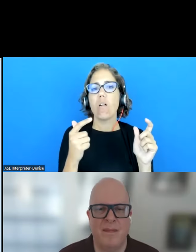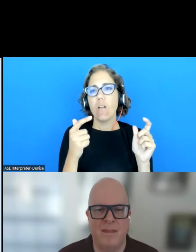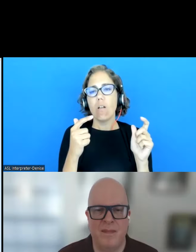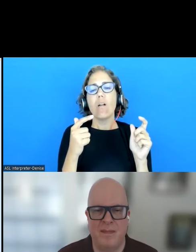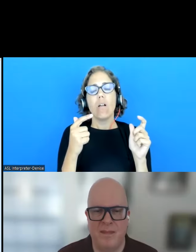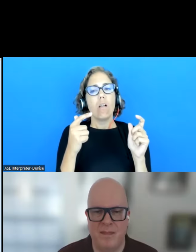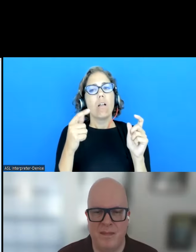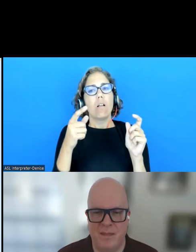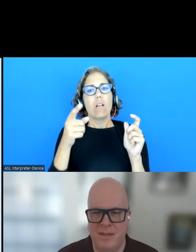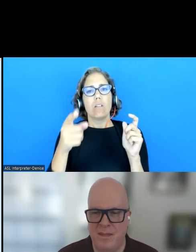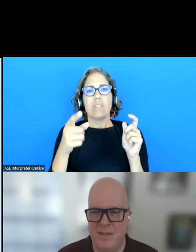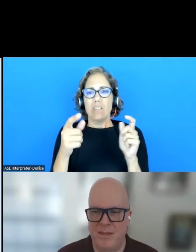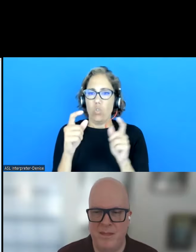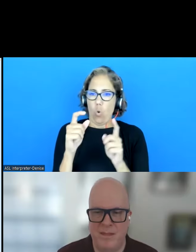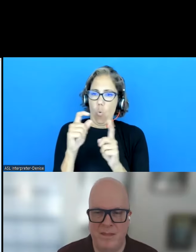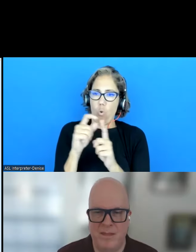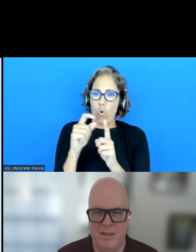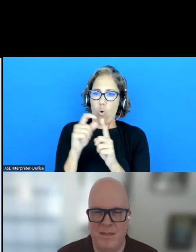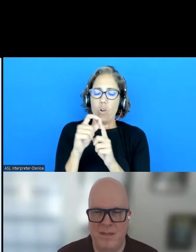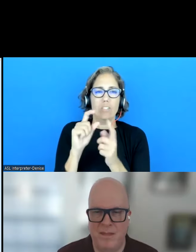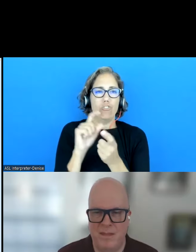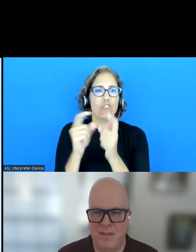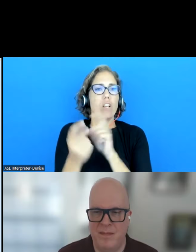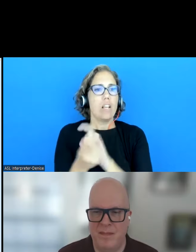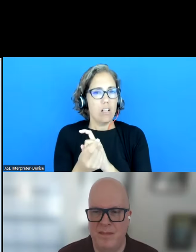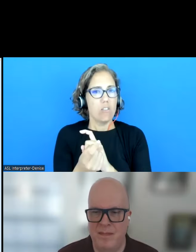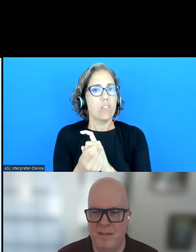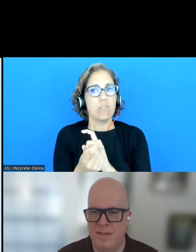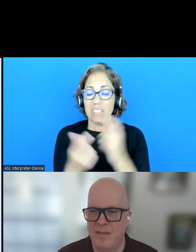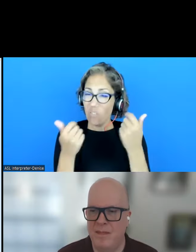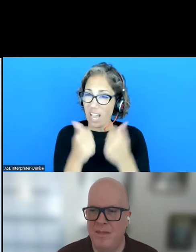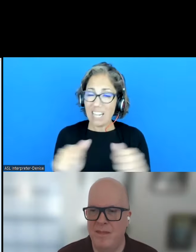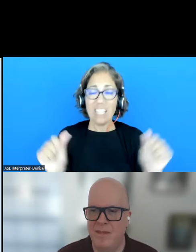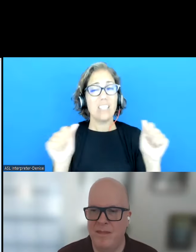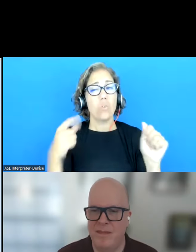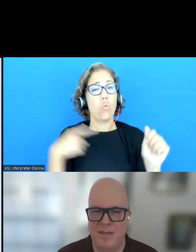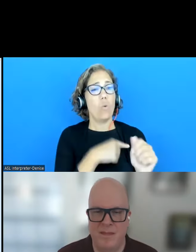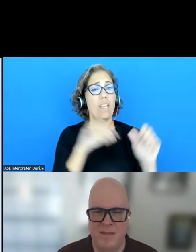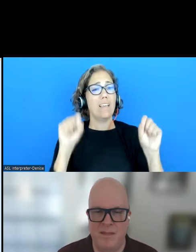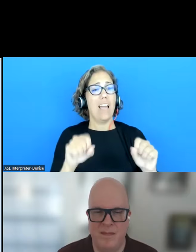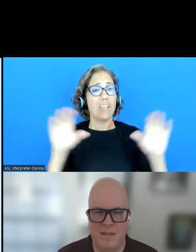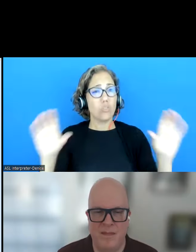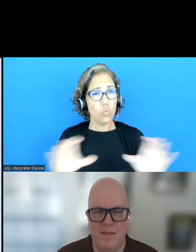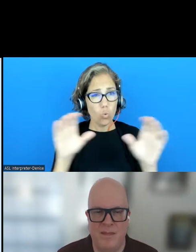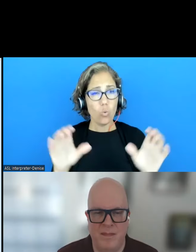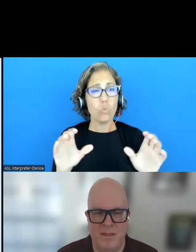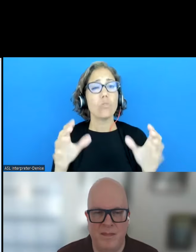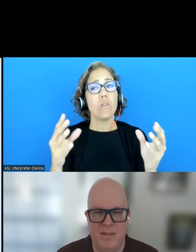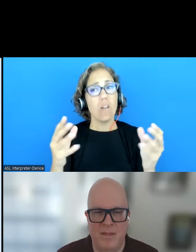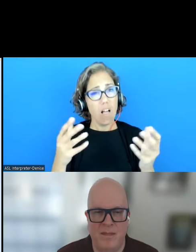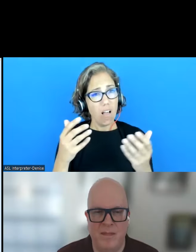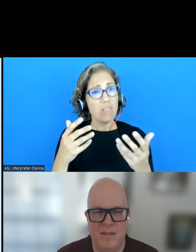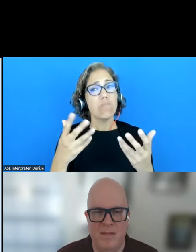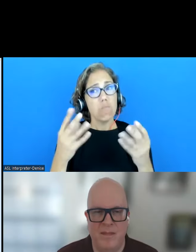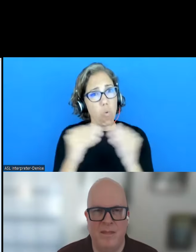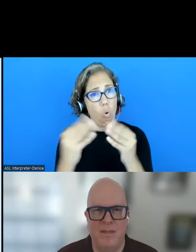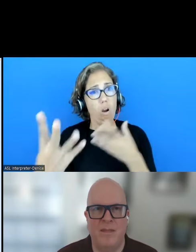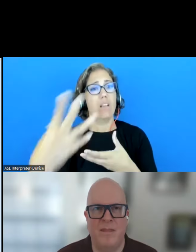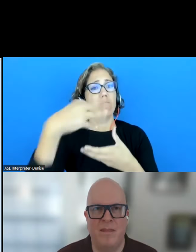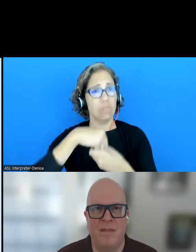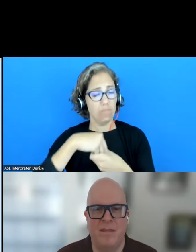the world changing. So anything we can do to be more inclusive, yeah, let's do it. So I